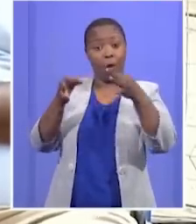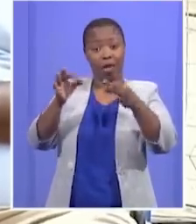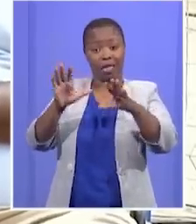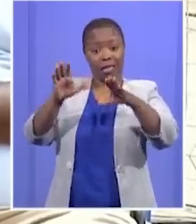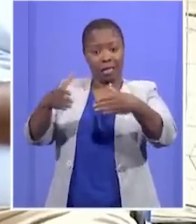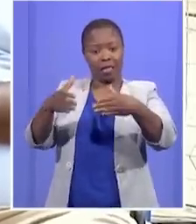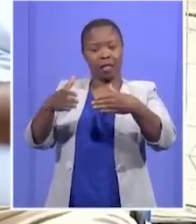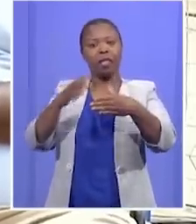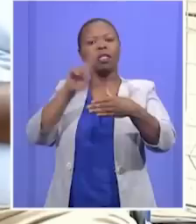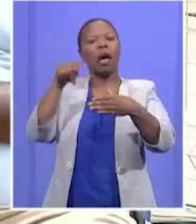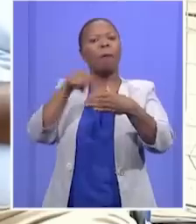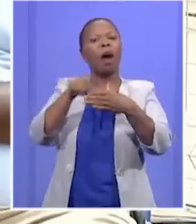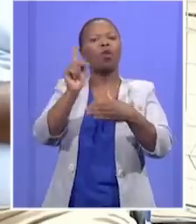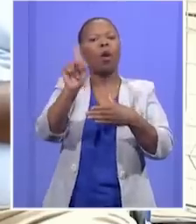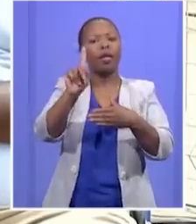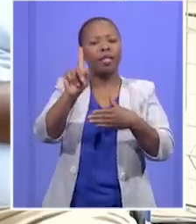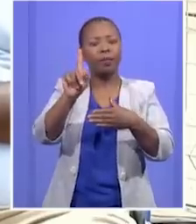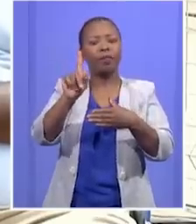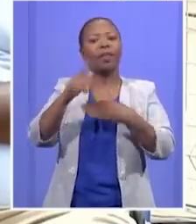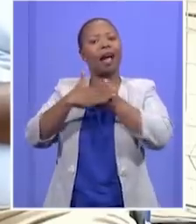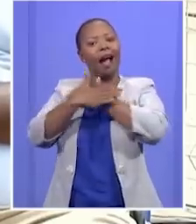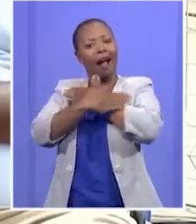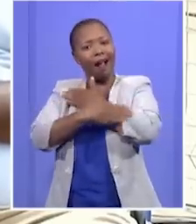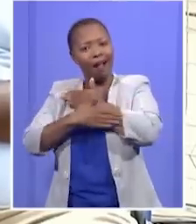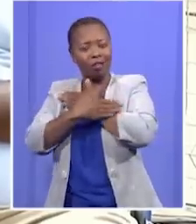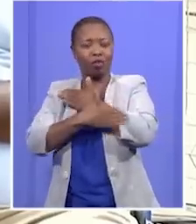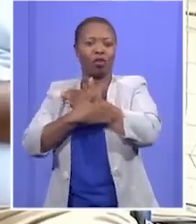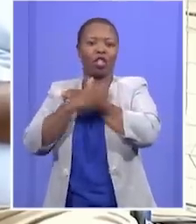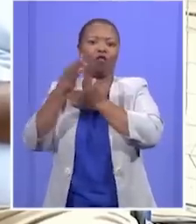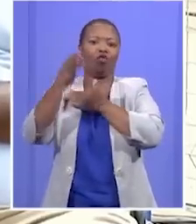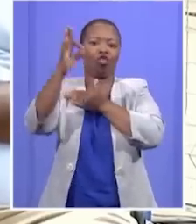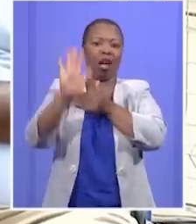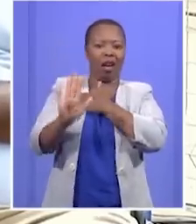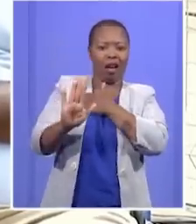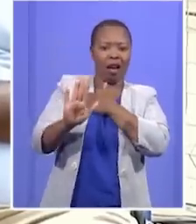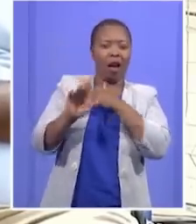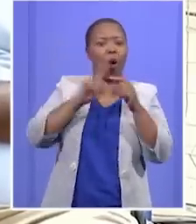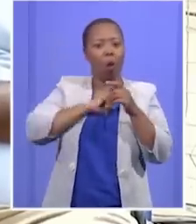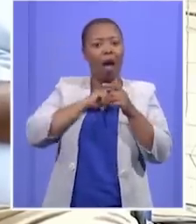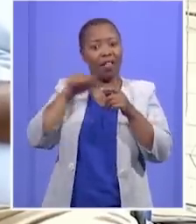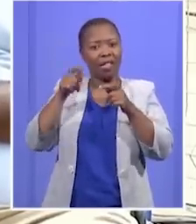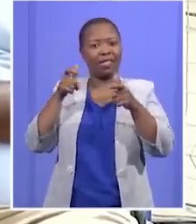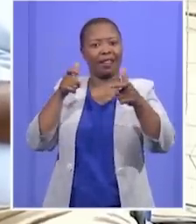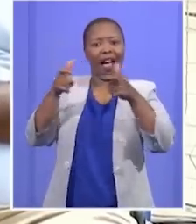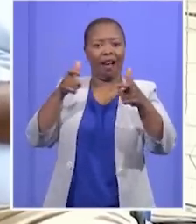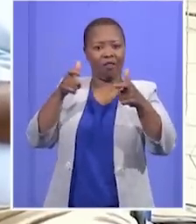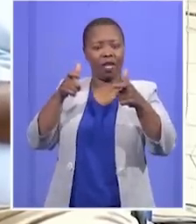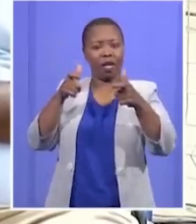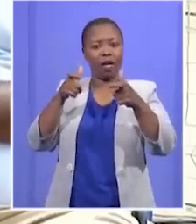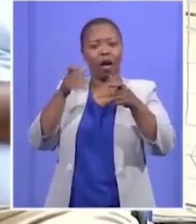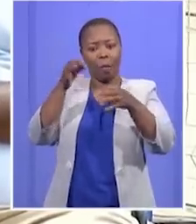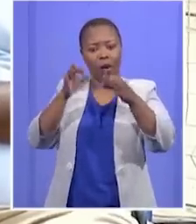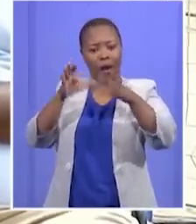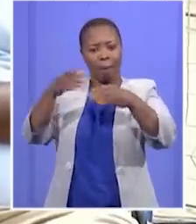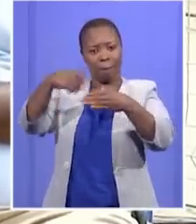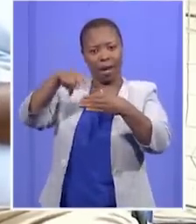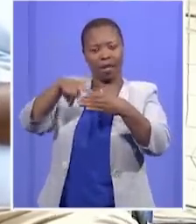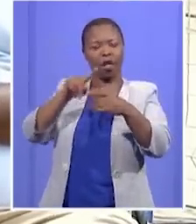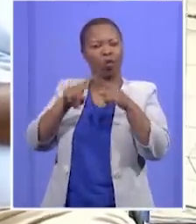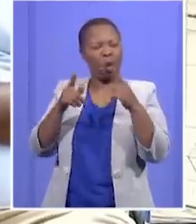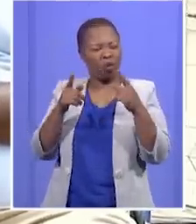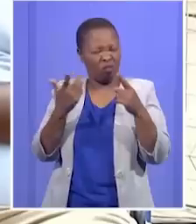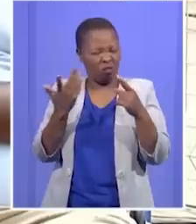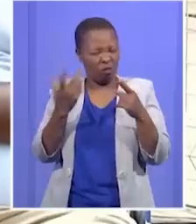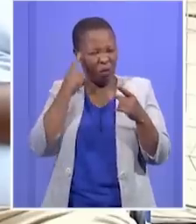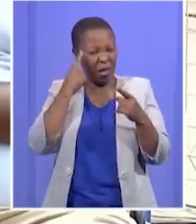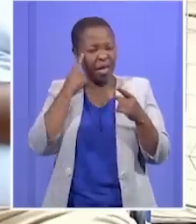about the future of the country, because this is the governing party. So will there be any different in terms of the direction should,